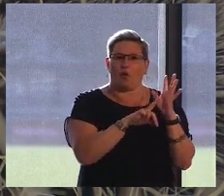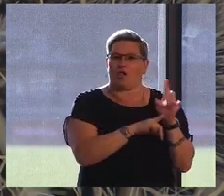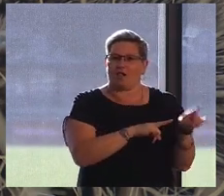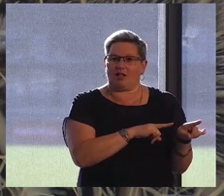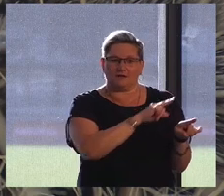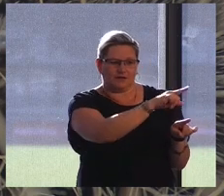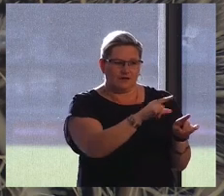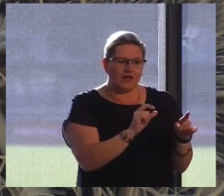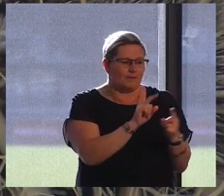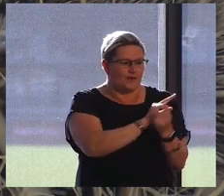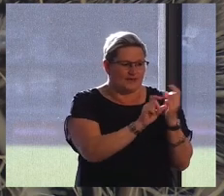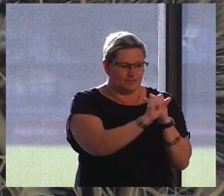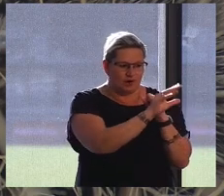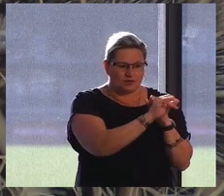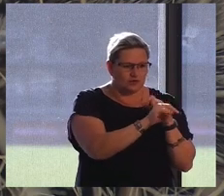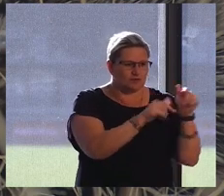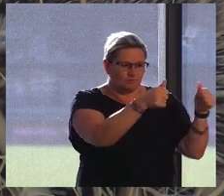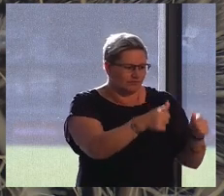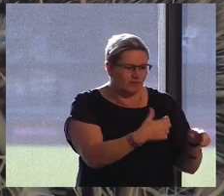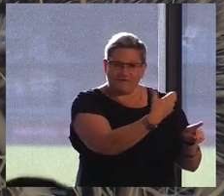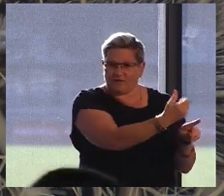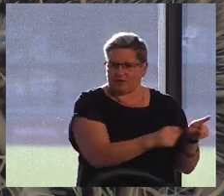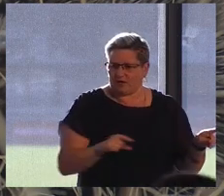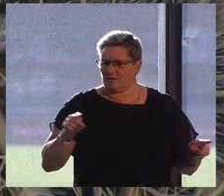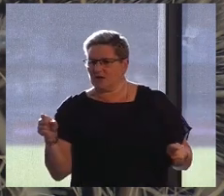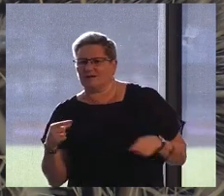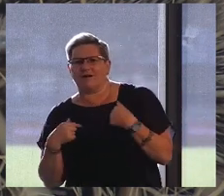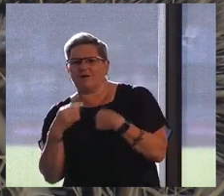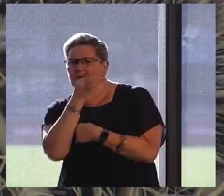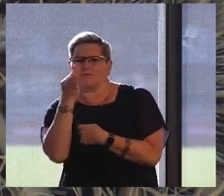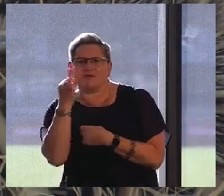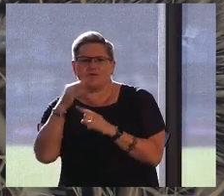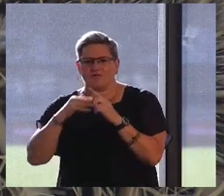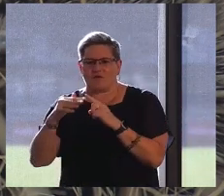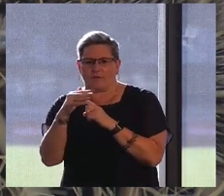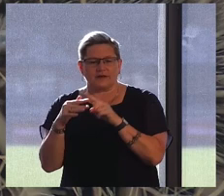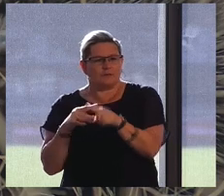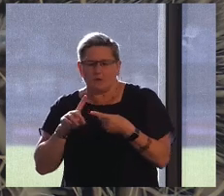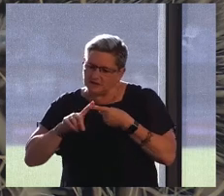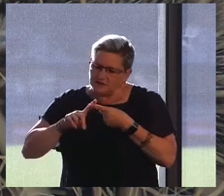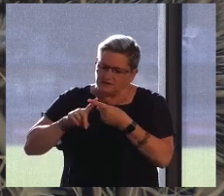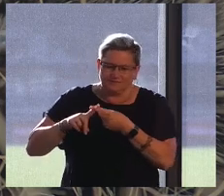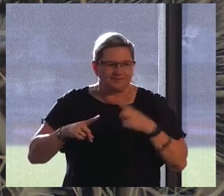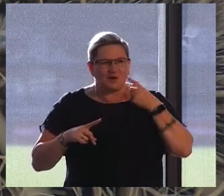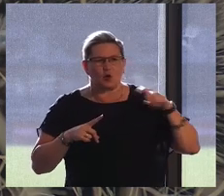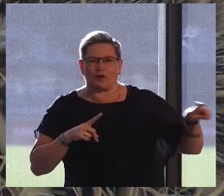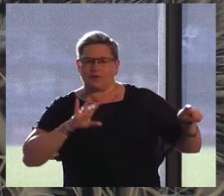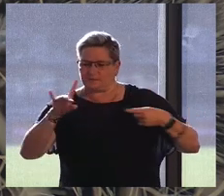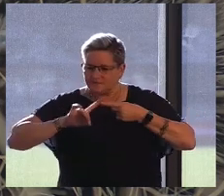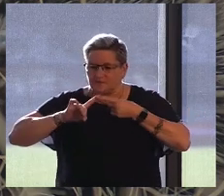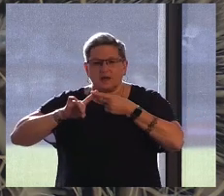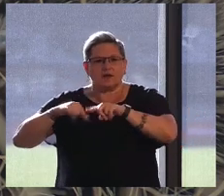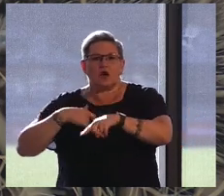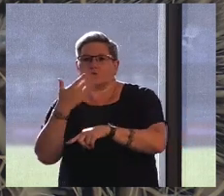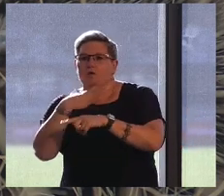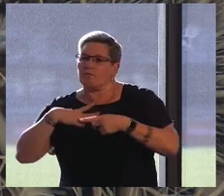their meetings. But we got on with things. We didn't really pay much attention, and we achieved really great outcomes. We made our school more sustainable.